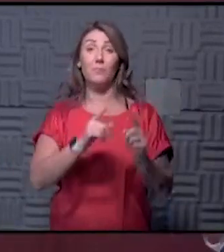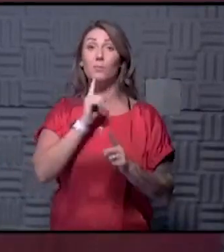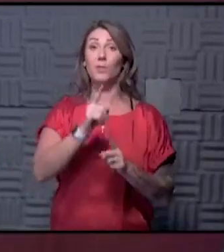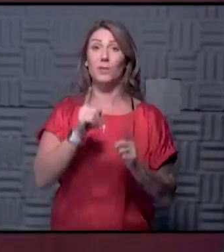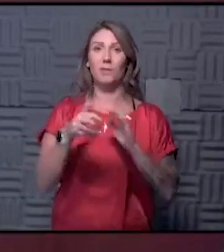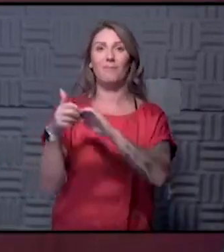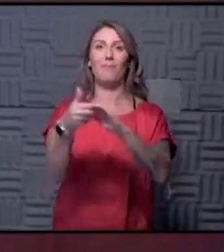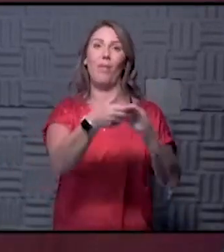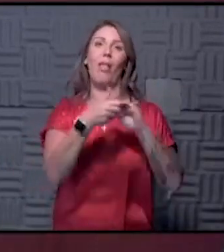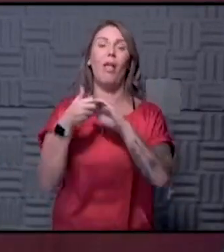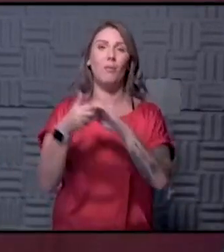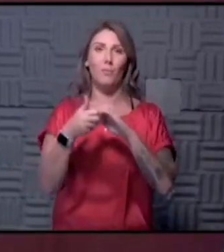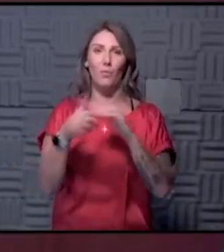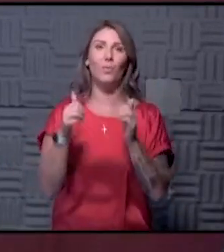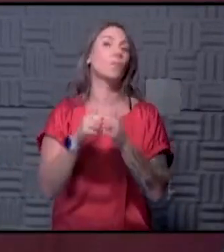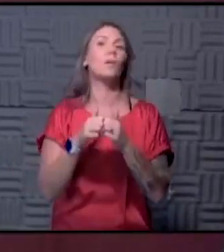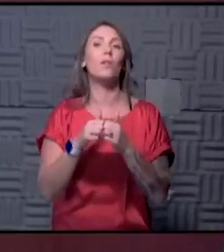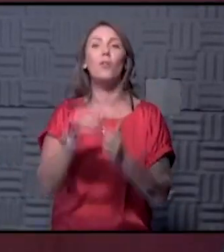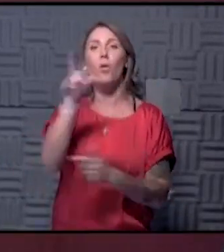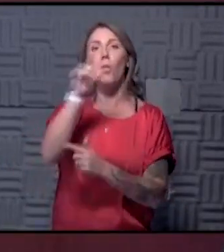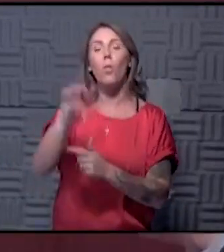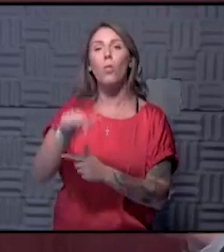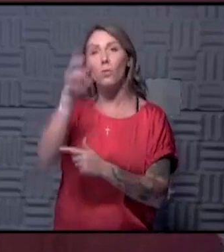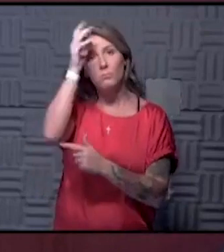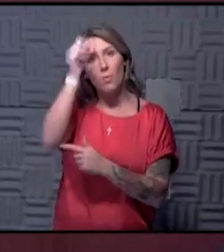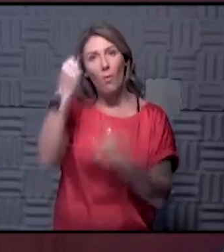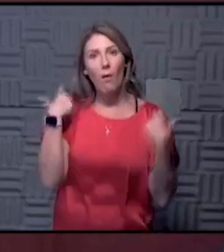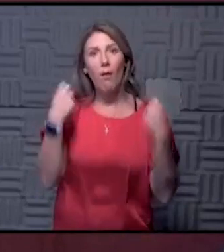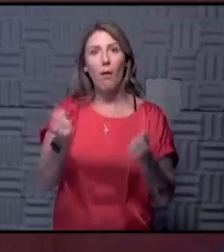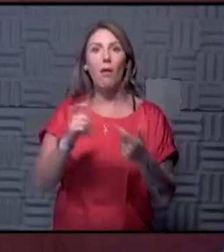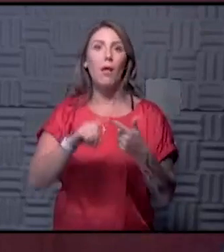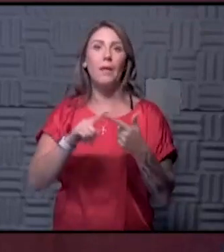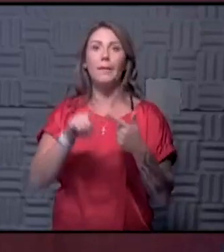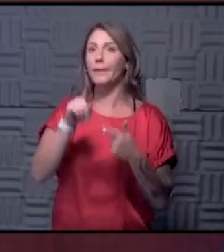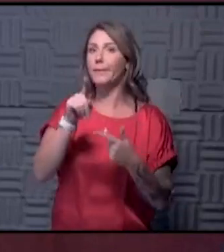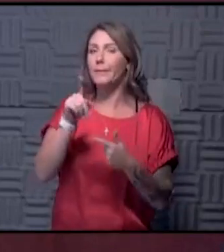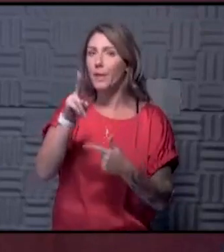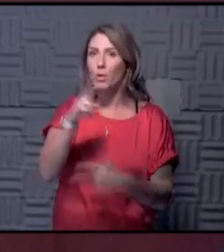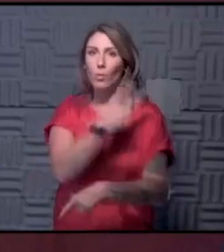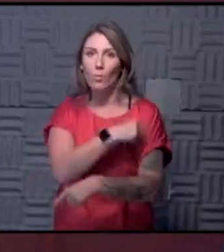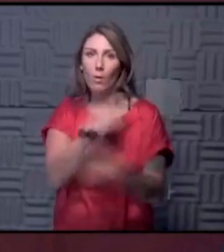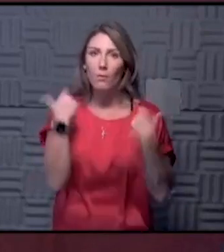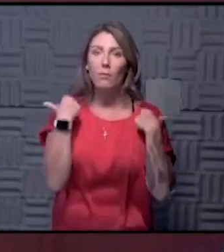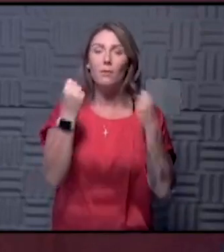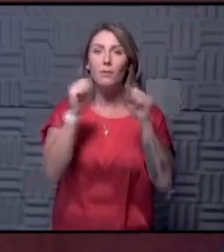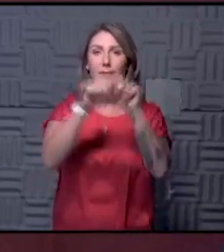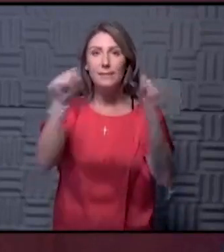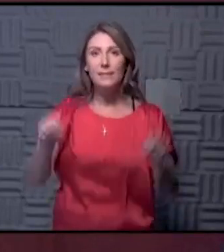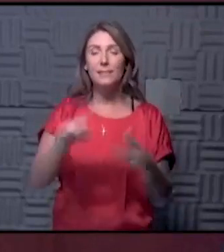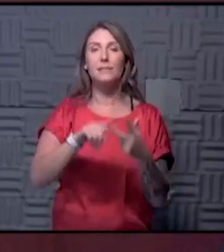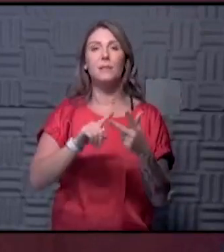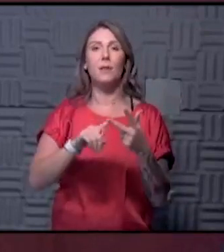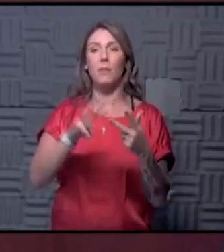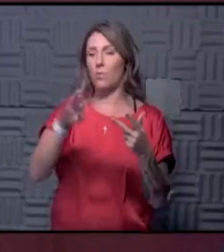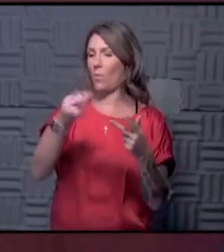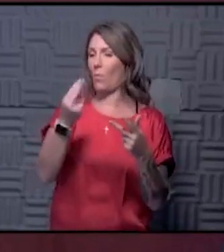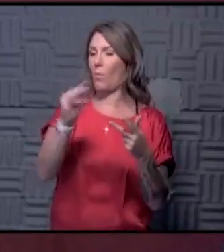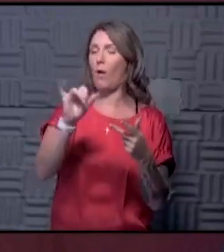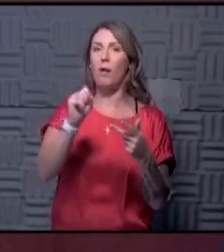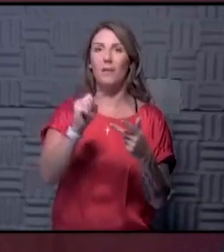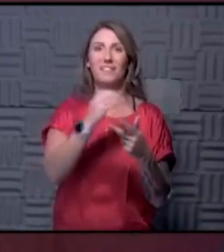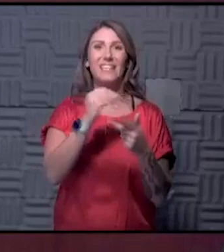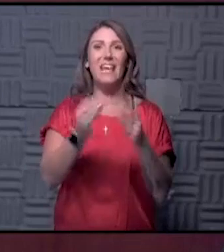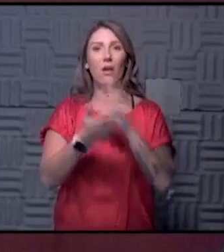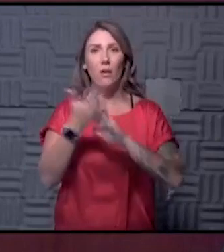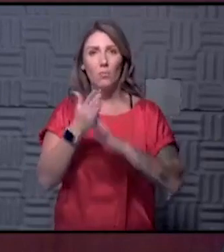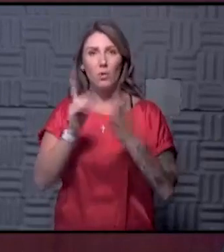very collaborative effort with Lawrence Memorial Health, with University of Kansas Health System, and then our incredible team at Watkins, as well as our operations